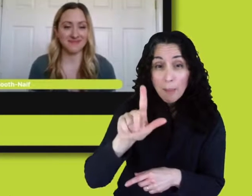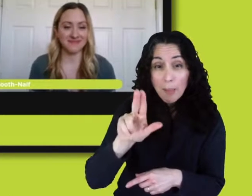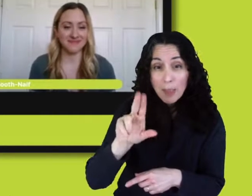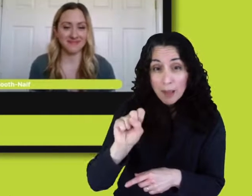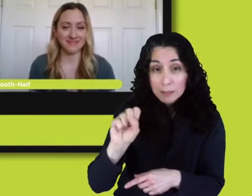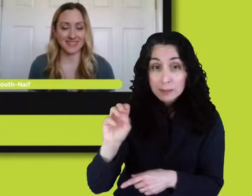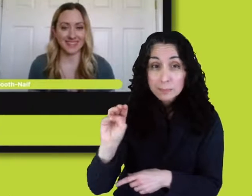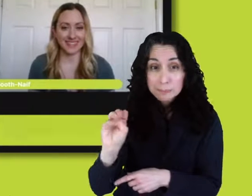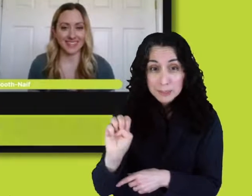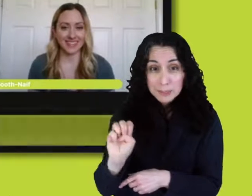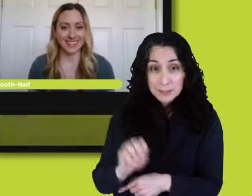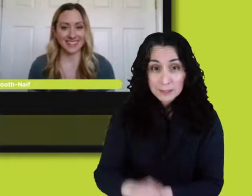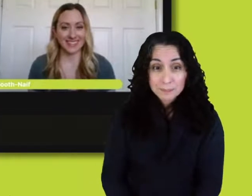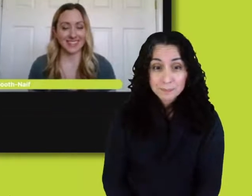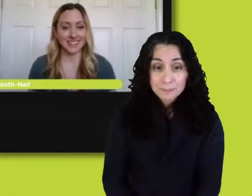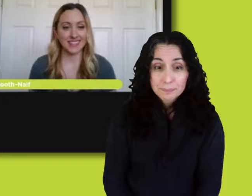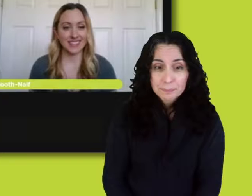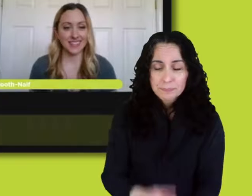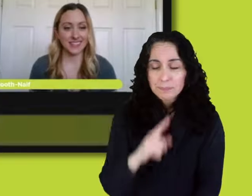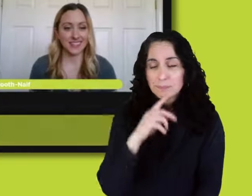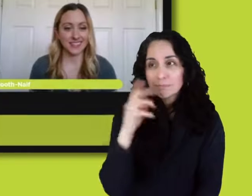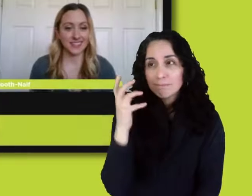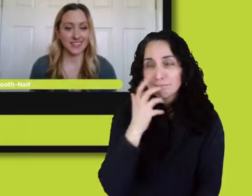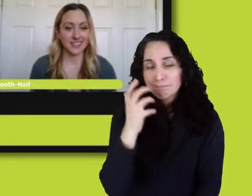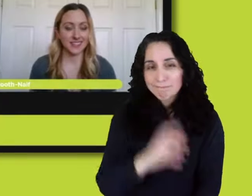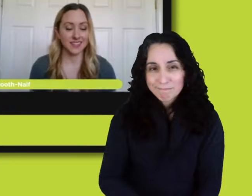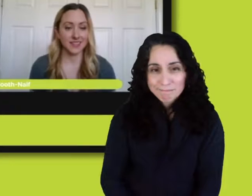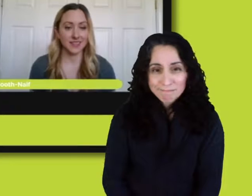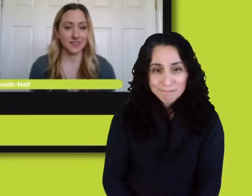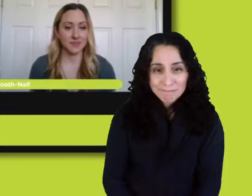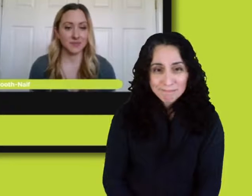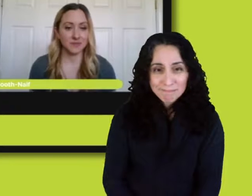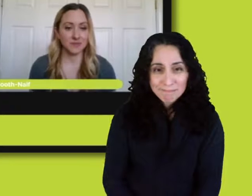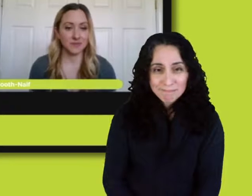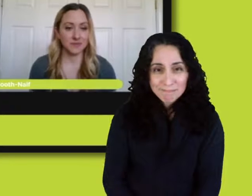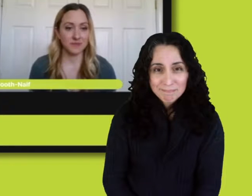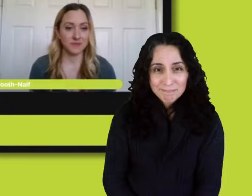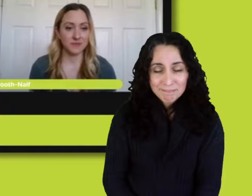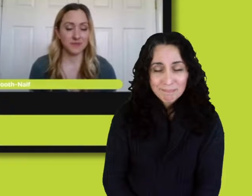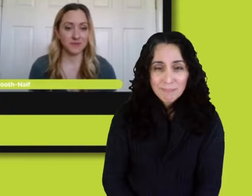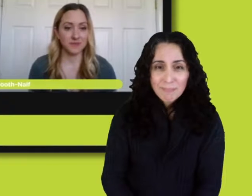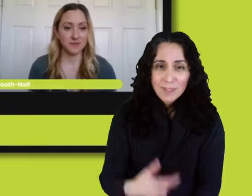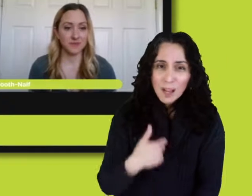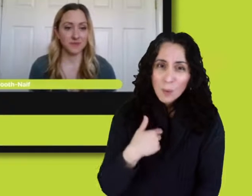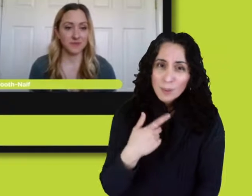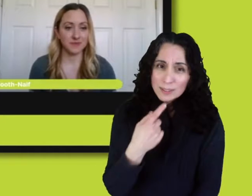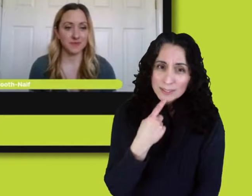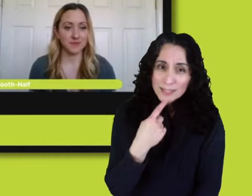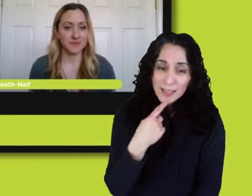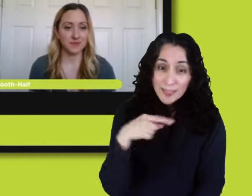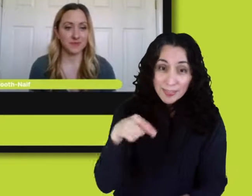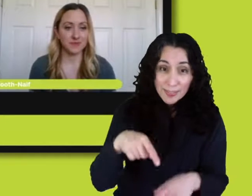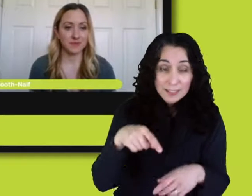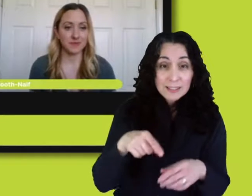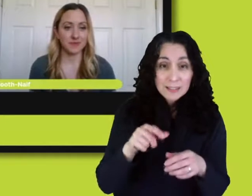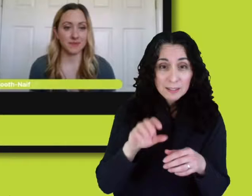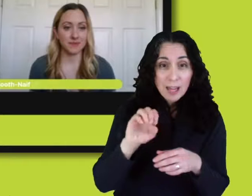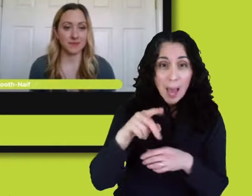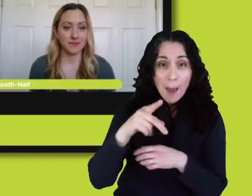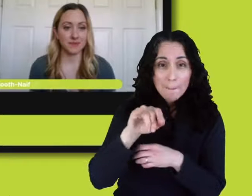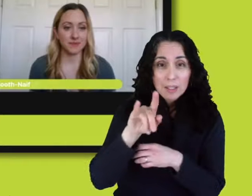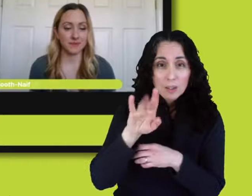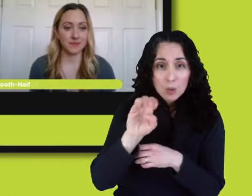Yeah, that's amazing. And also, I didn't get a chance to say this in the beginning, but this episode will